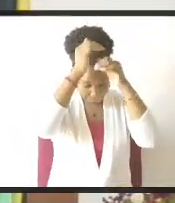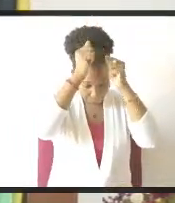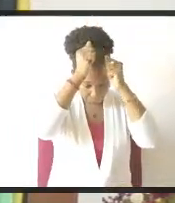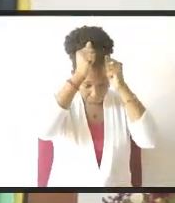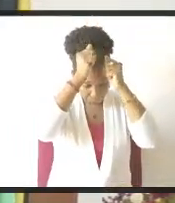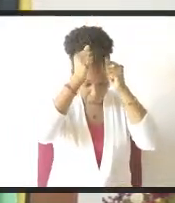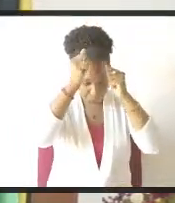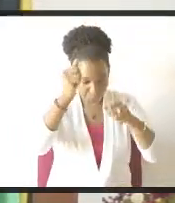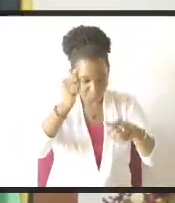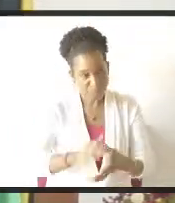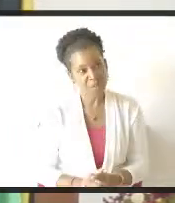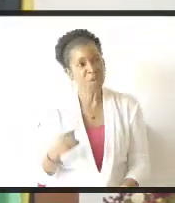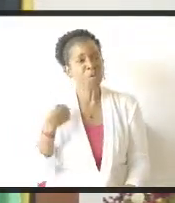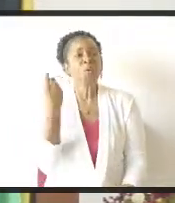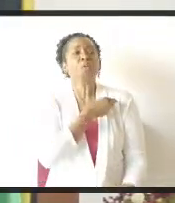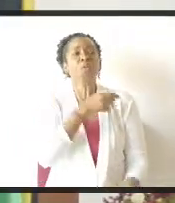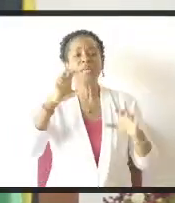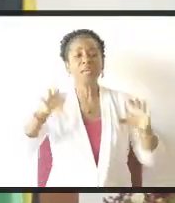we can hide from man,